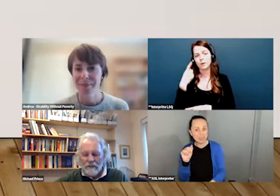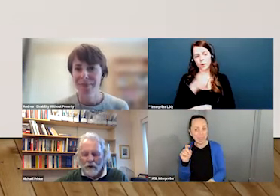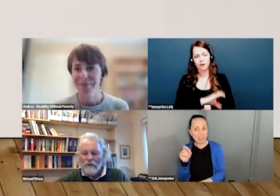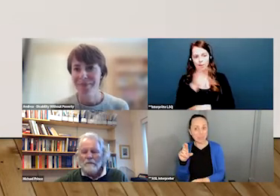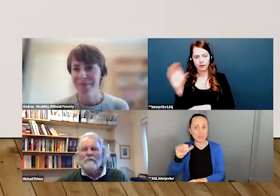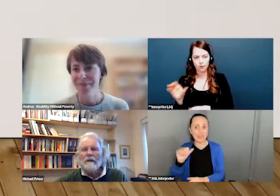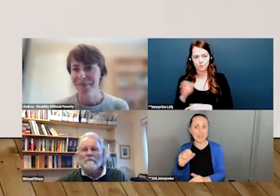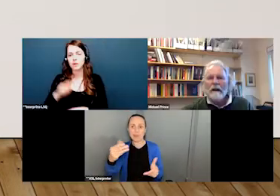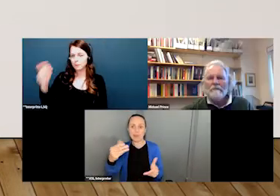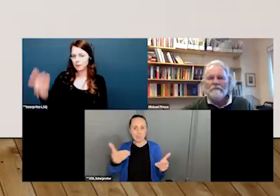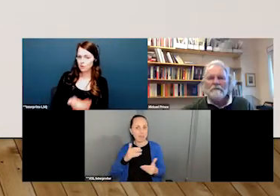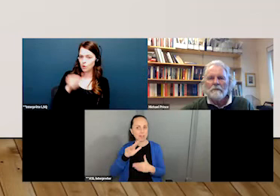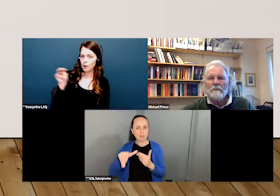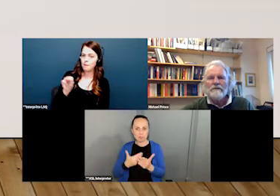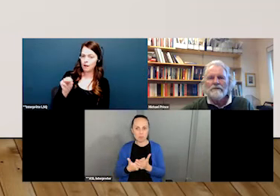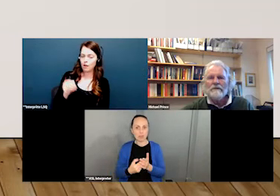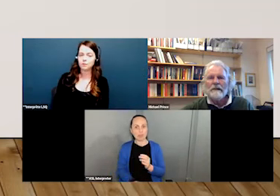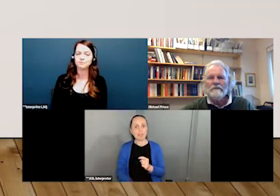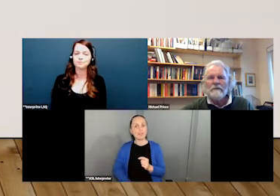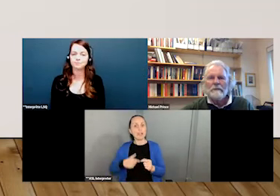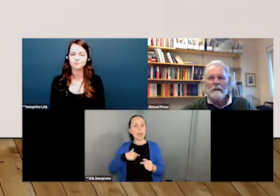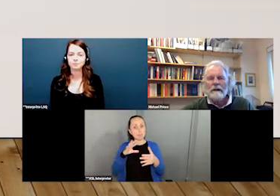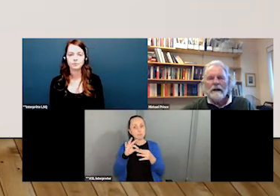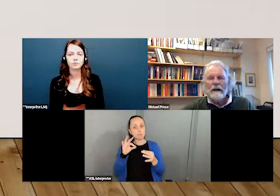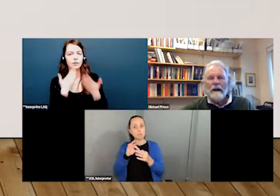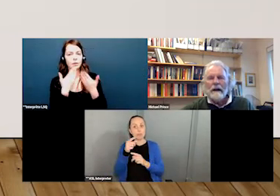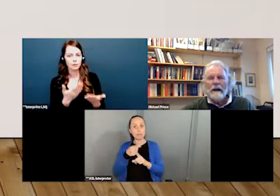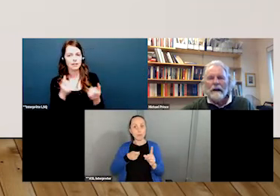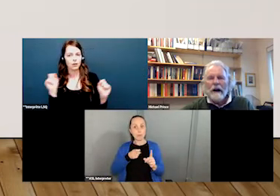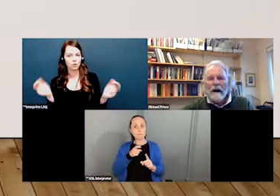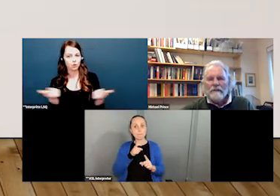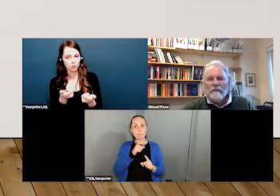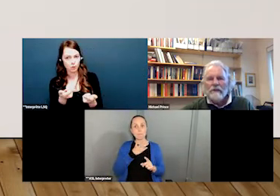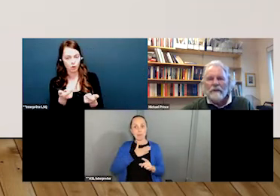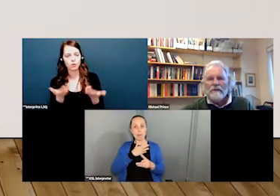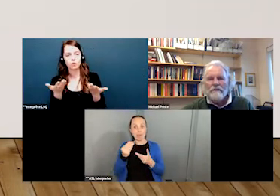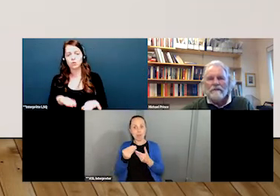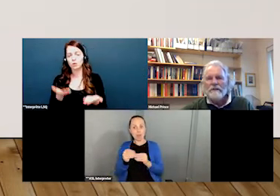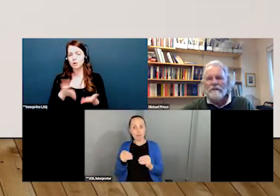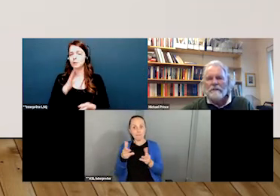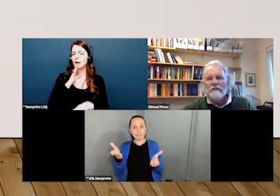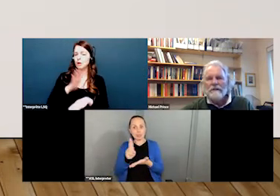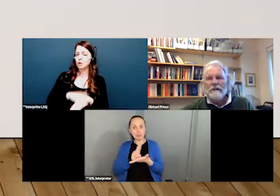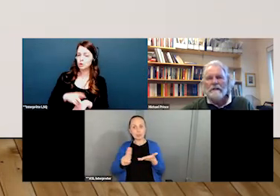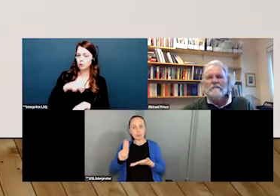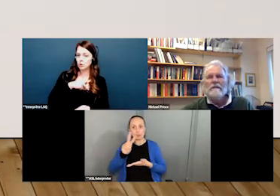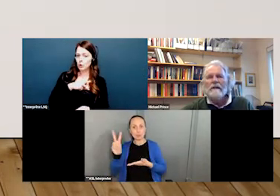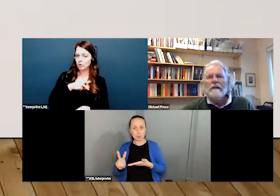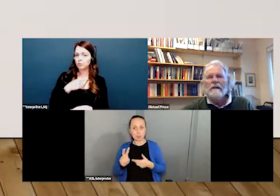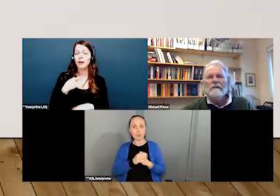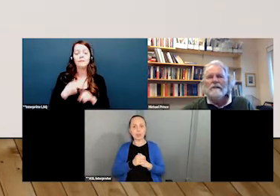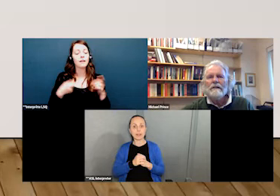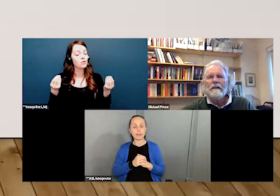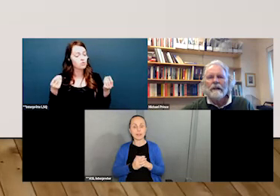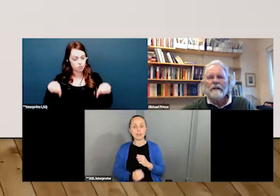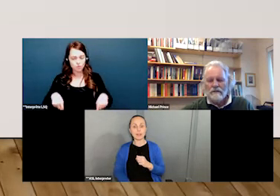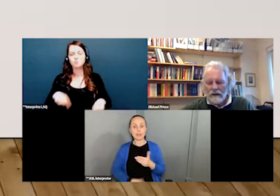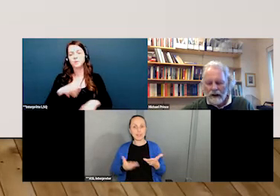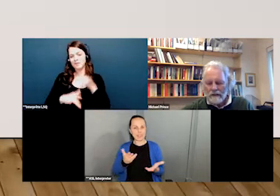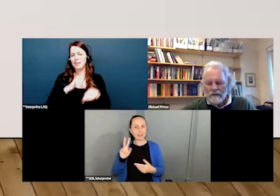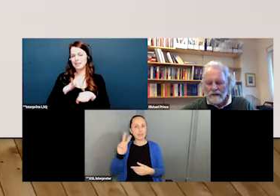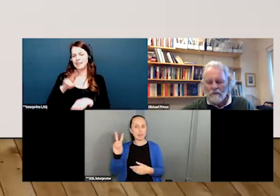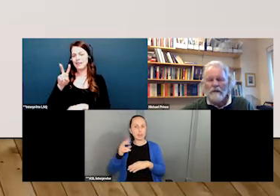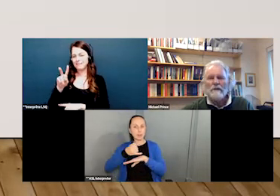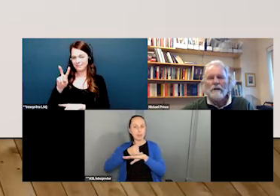and welcome everyone. I'm speaking to you today from my office at the University of Victoria here on